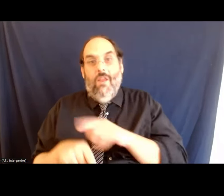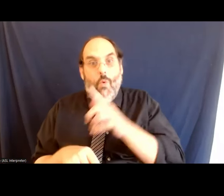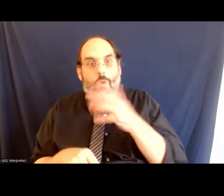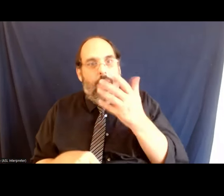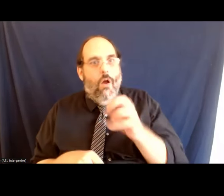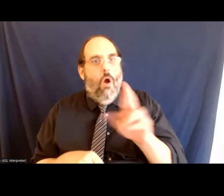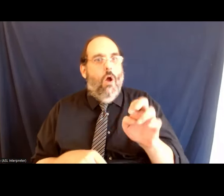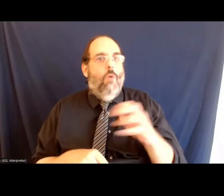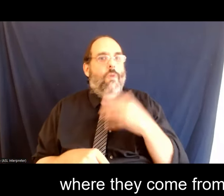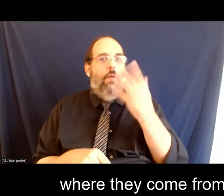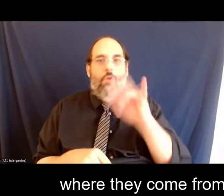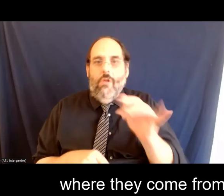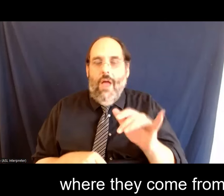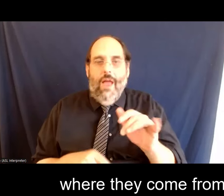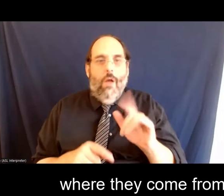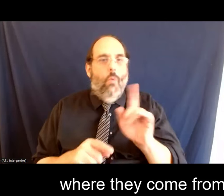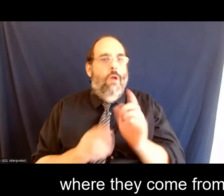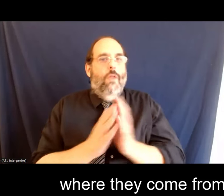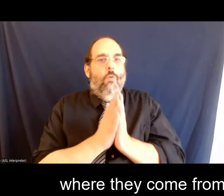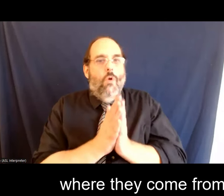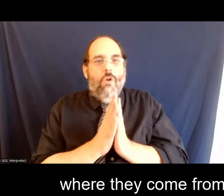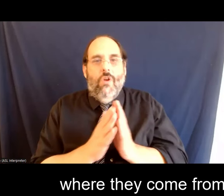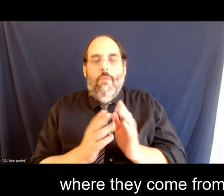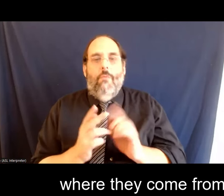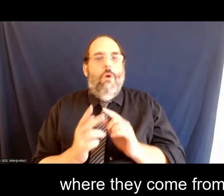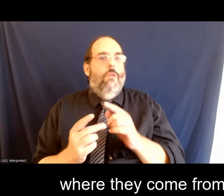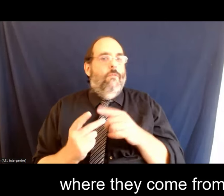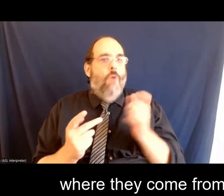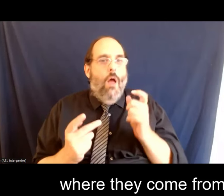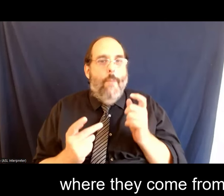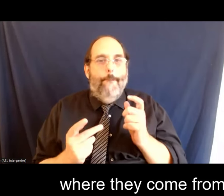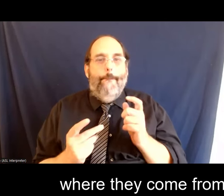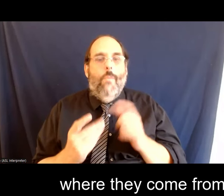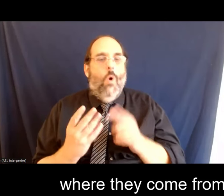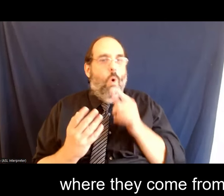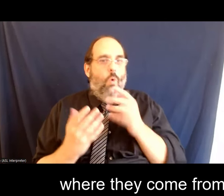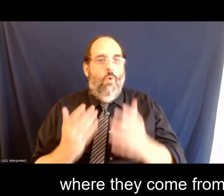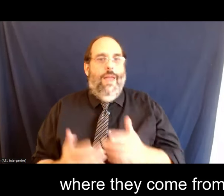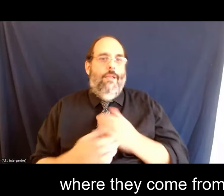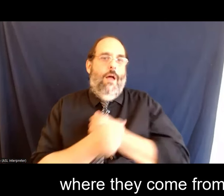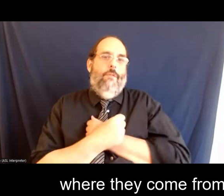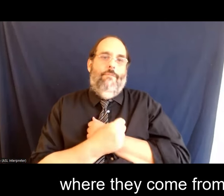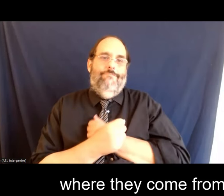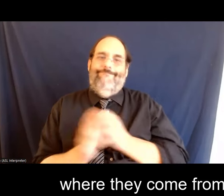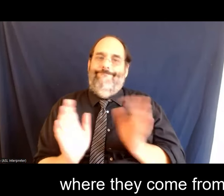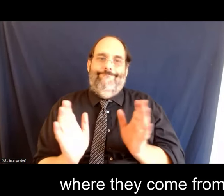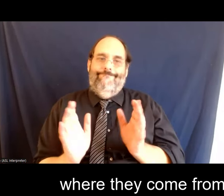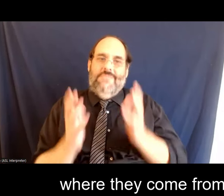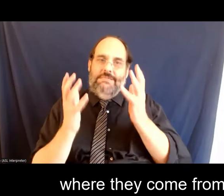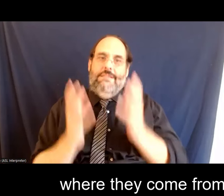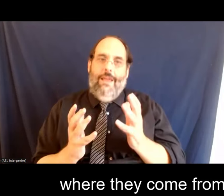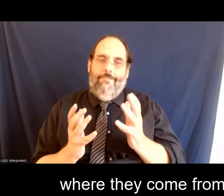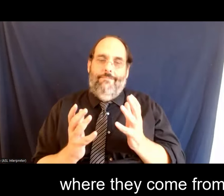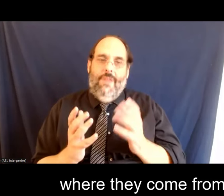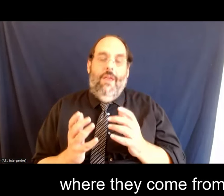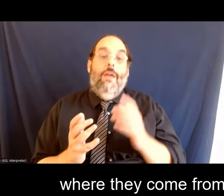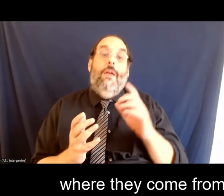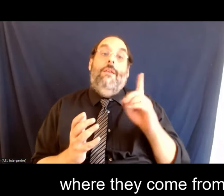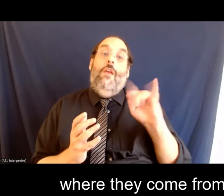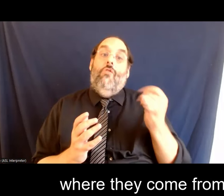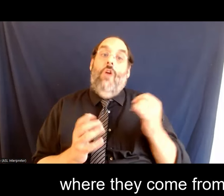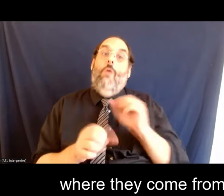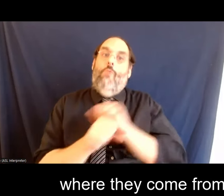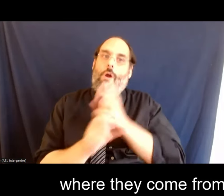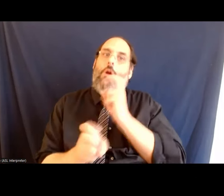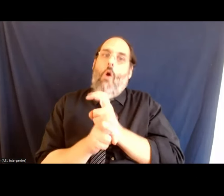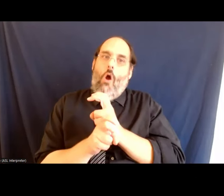like, where they worship, where they come from, or who they love. The Justice Department is working